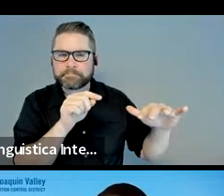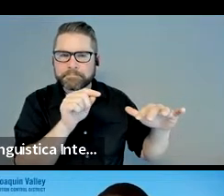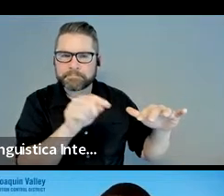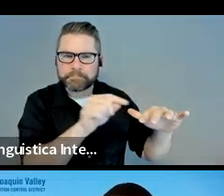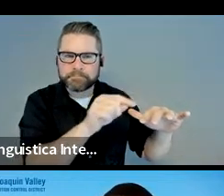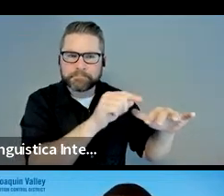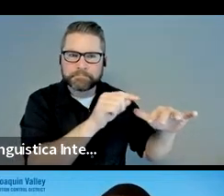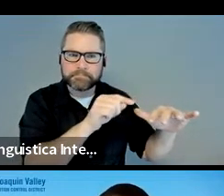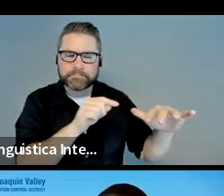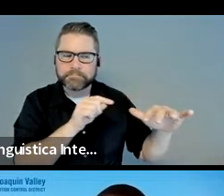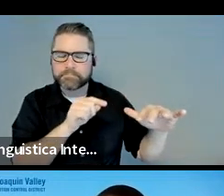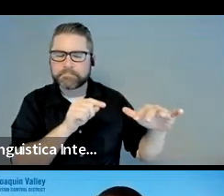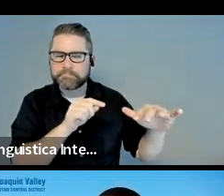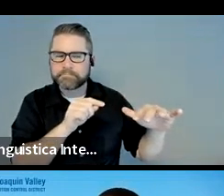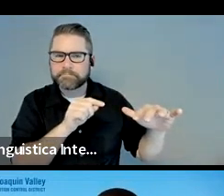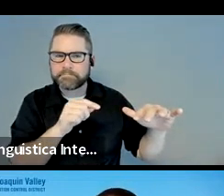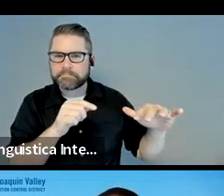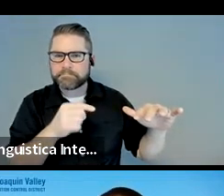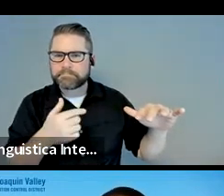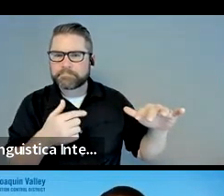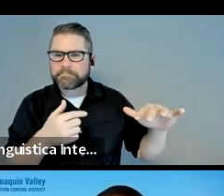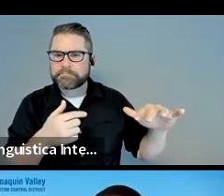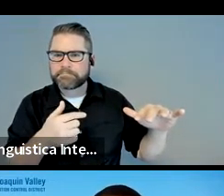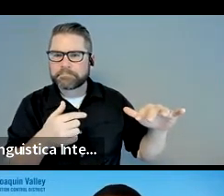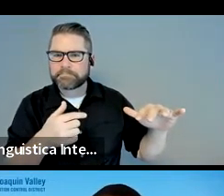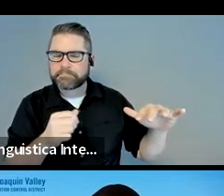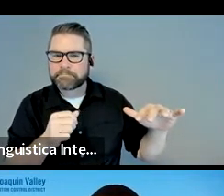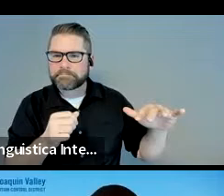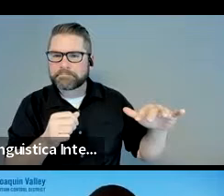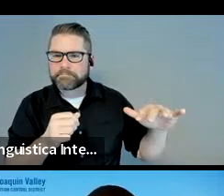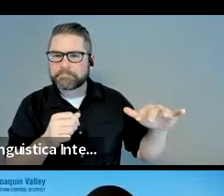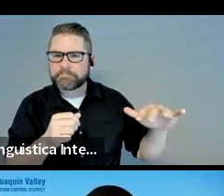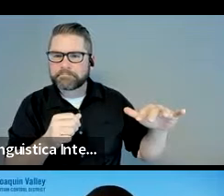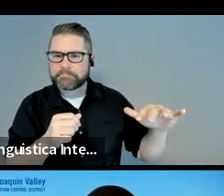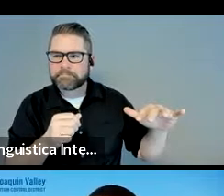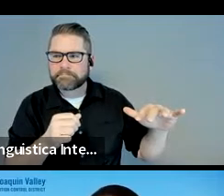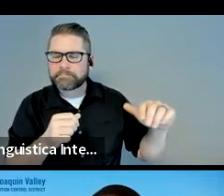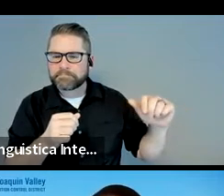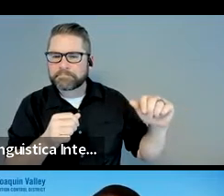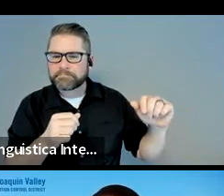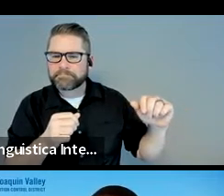breathing and the preserving of